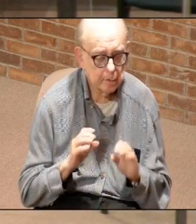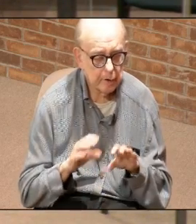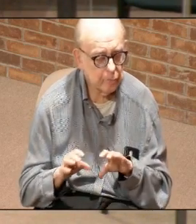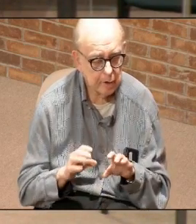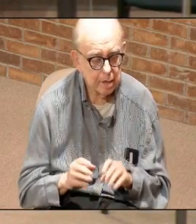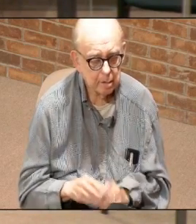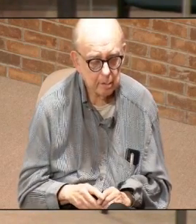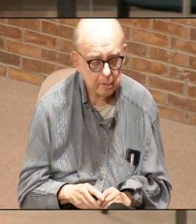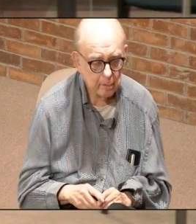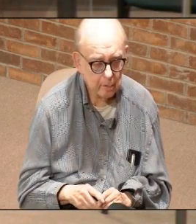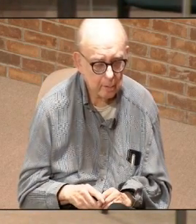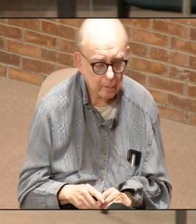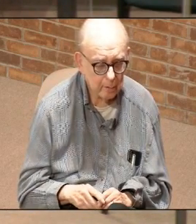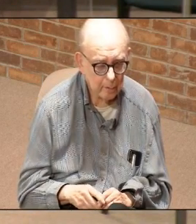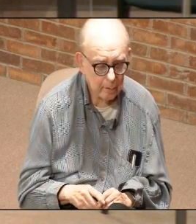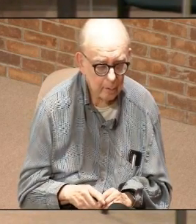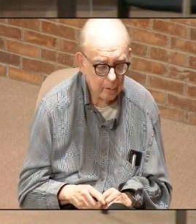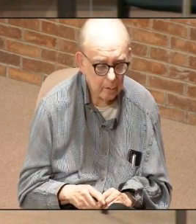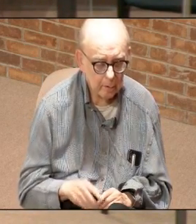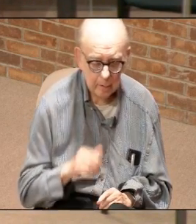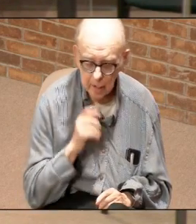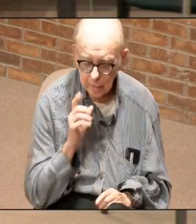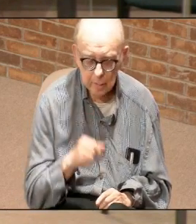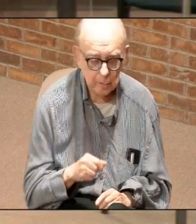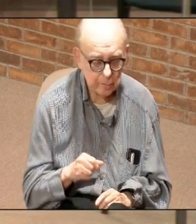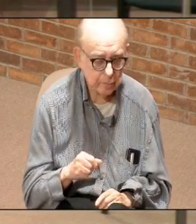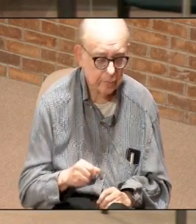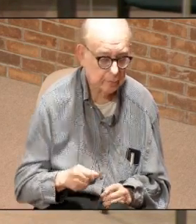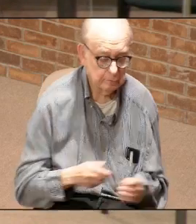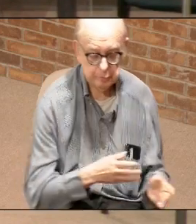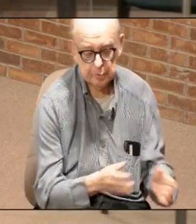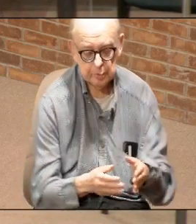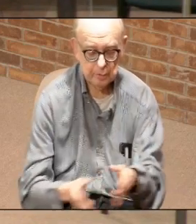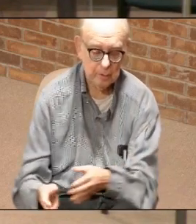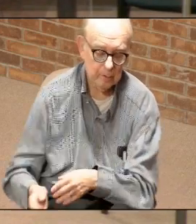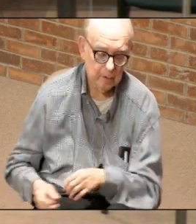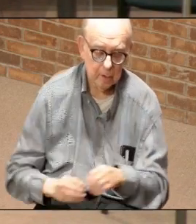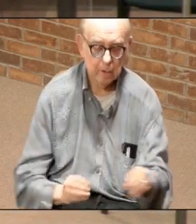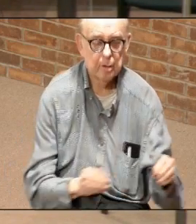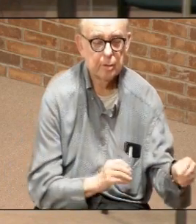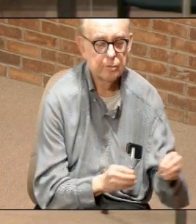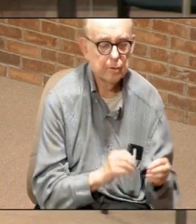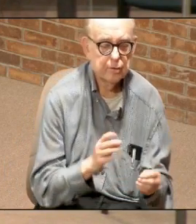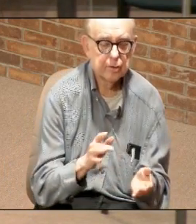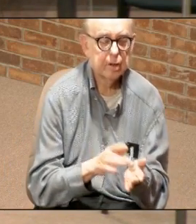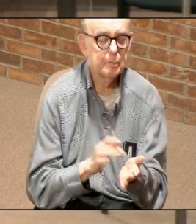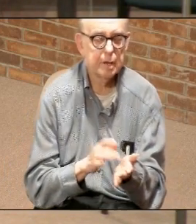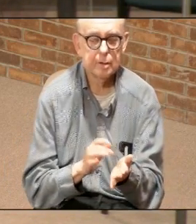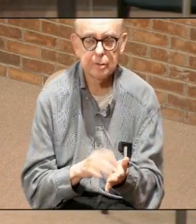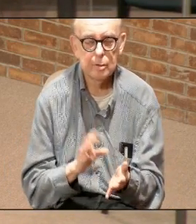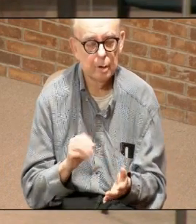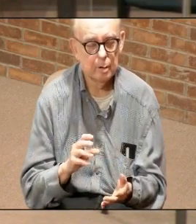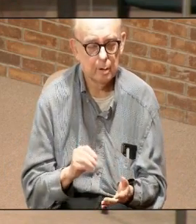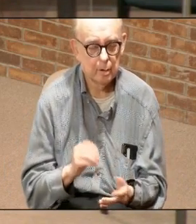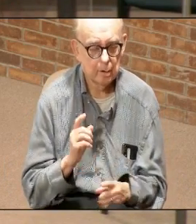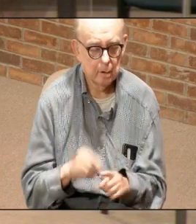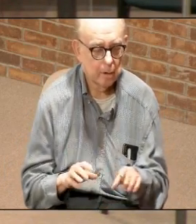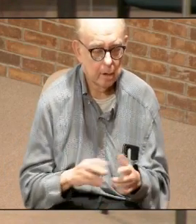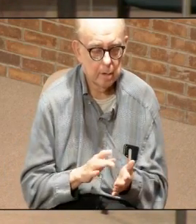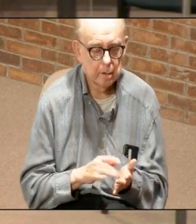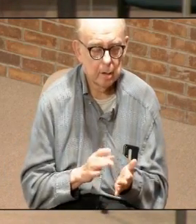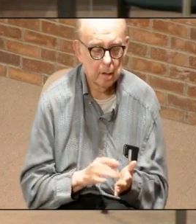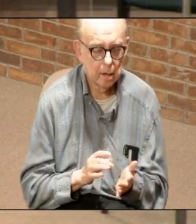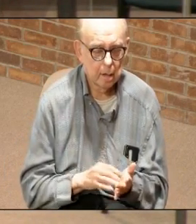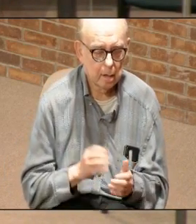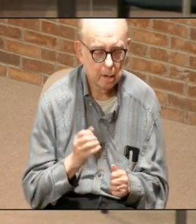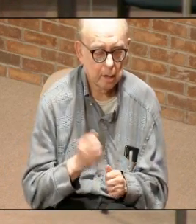treated. They don't need to be just shoved along or just medicated. You can't